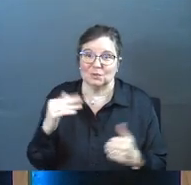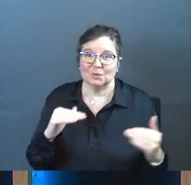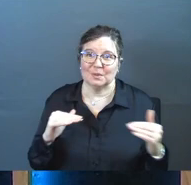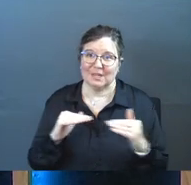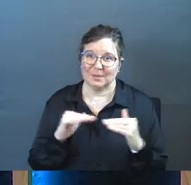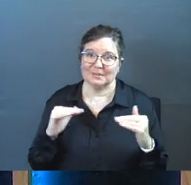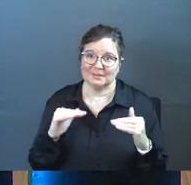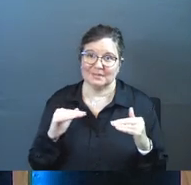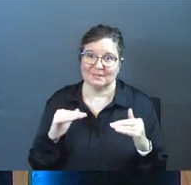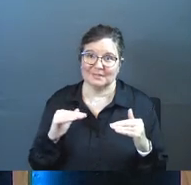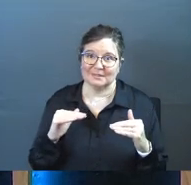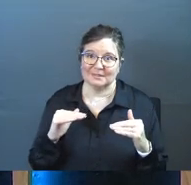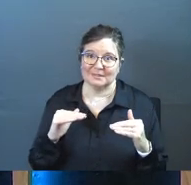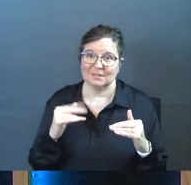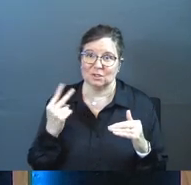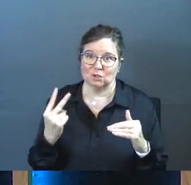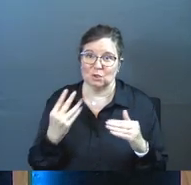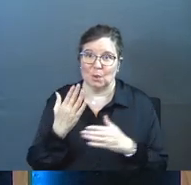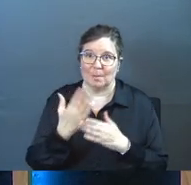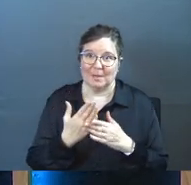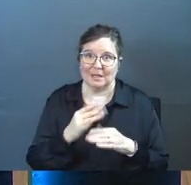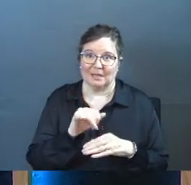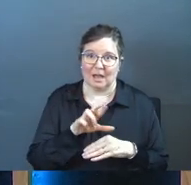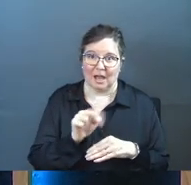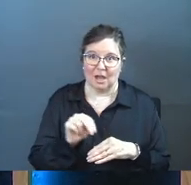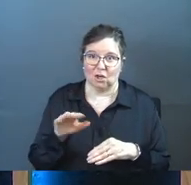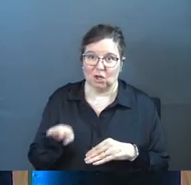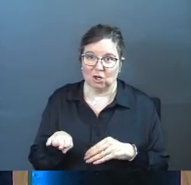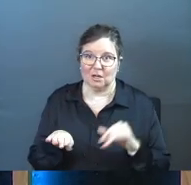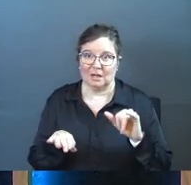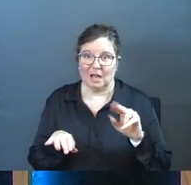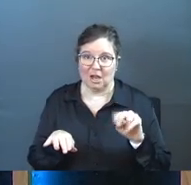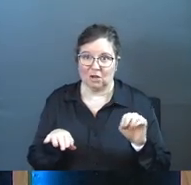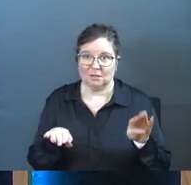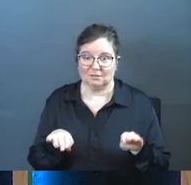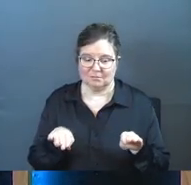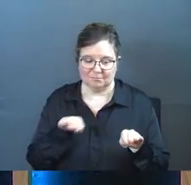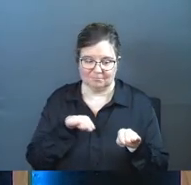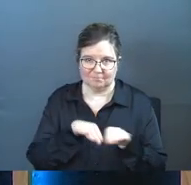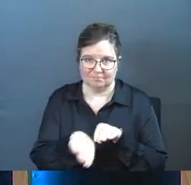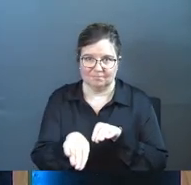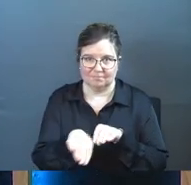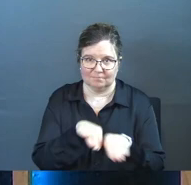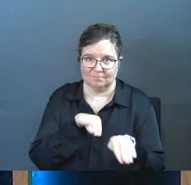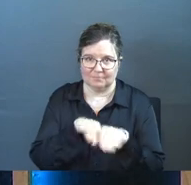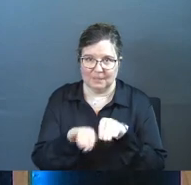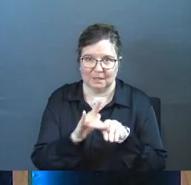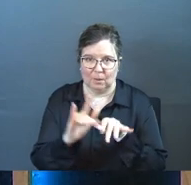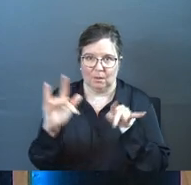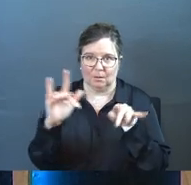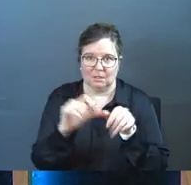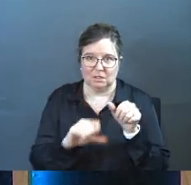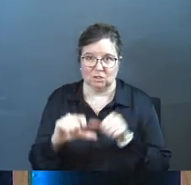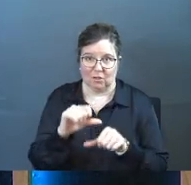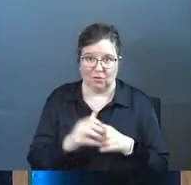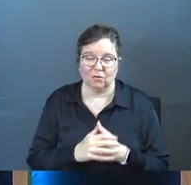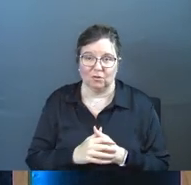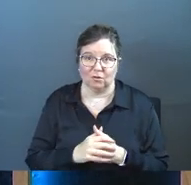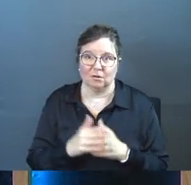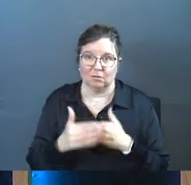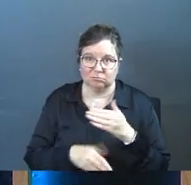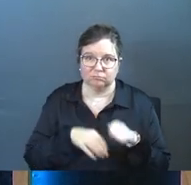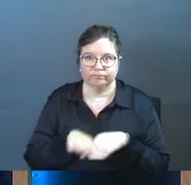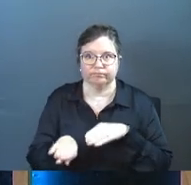equals. Two pieces of iron come together. And they sharpen each other.